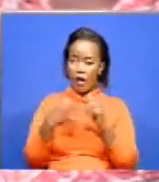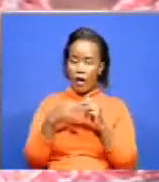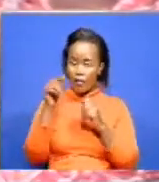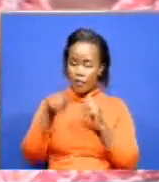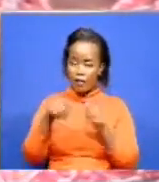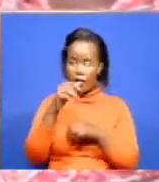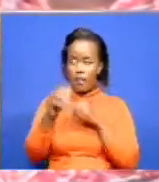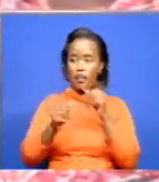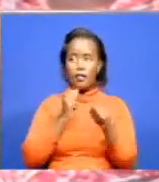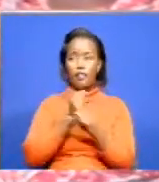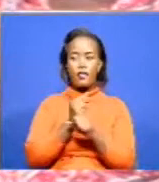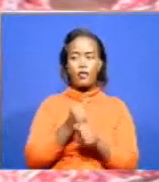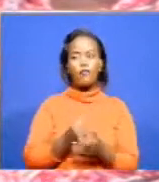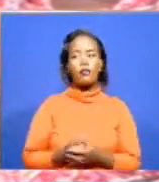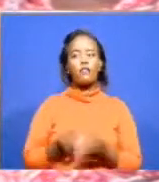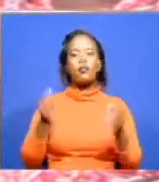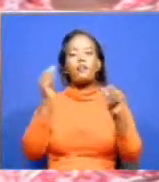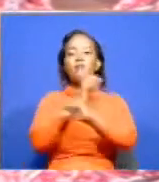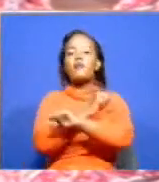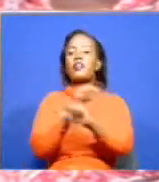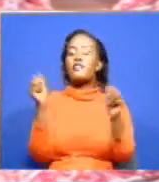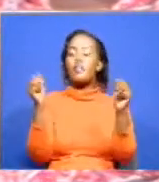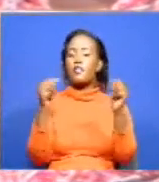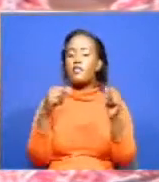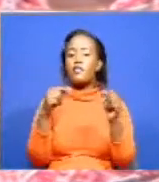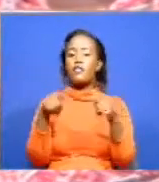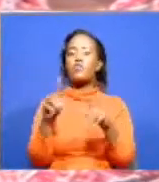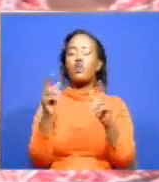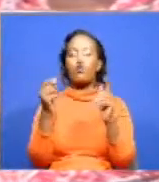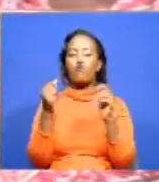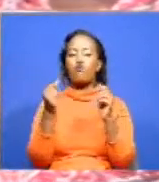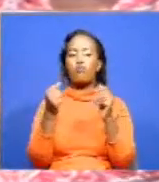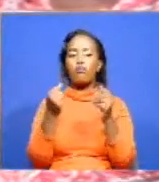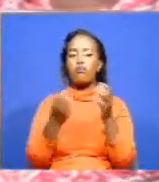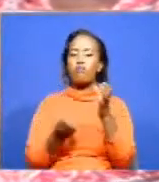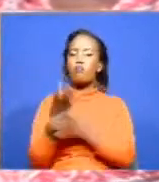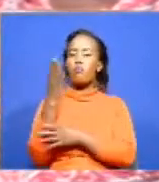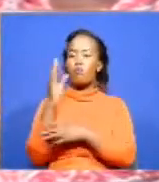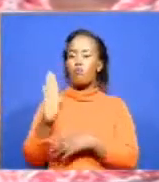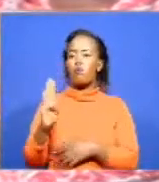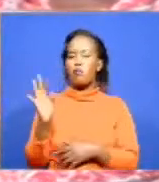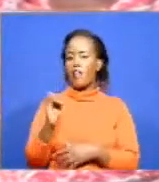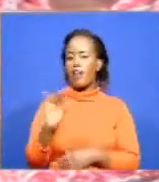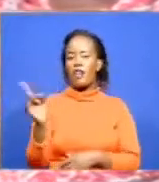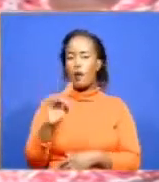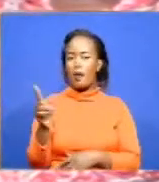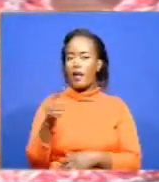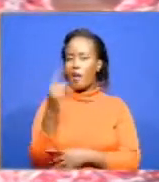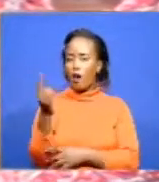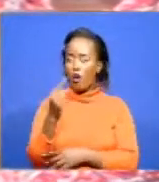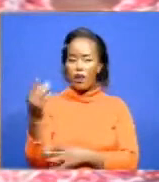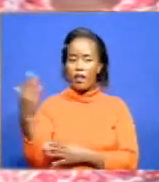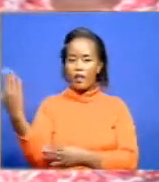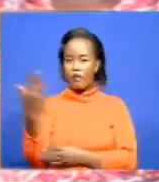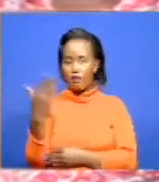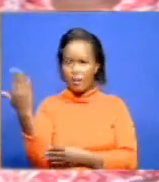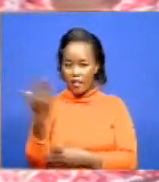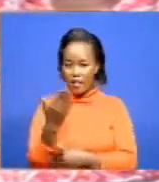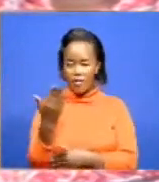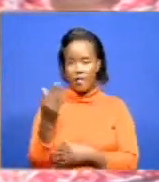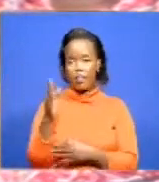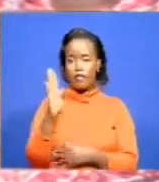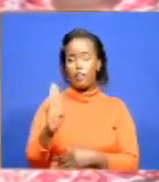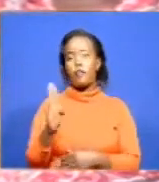The president was not the promoter of BBI. President only facilitated in